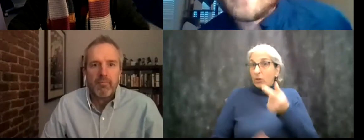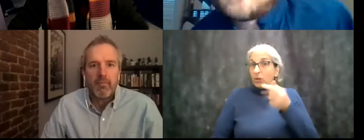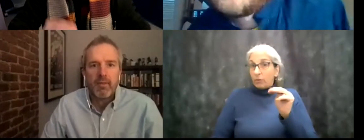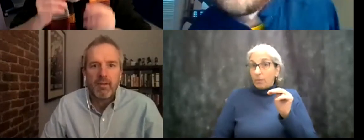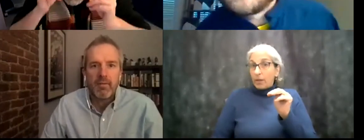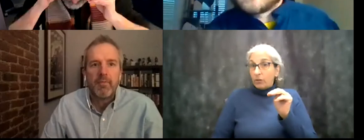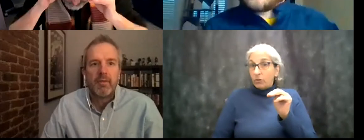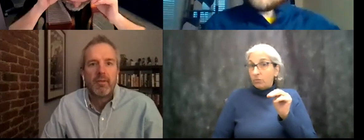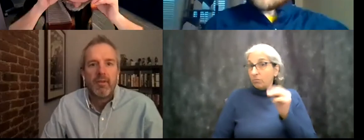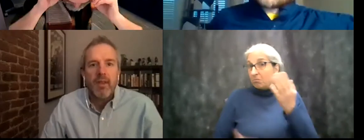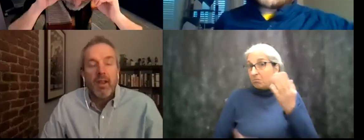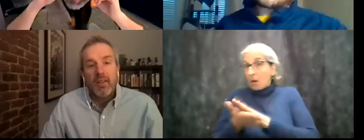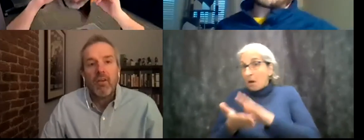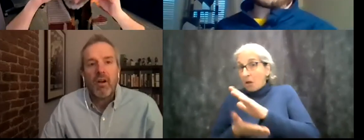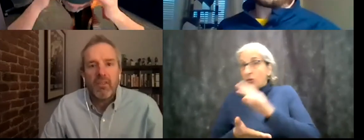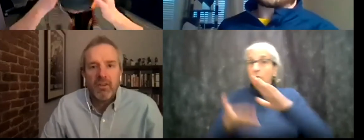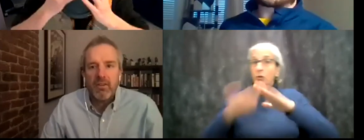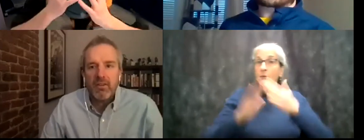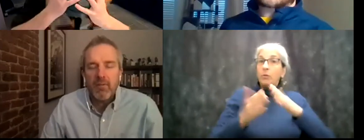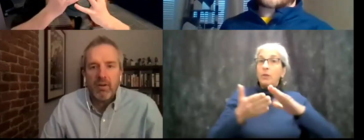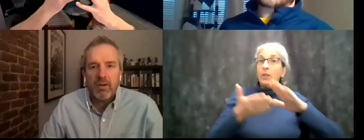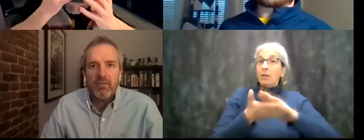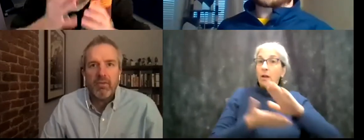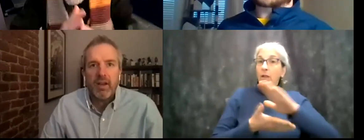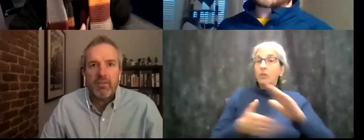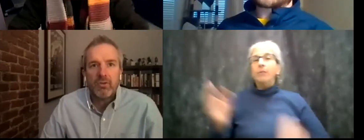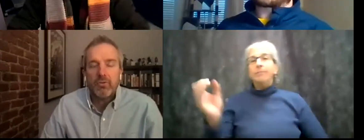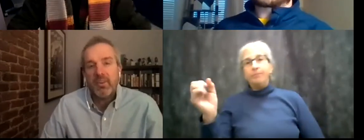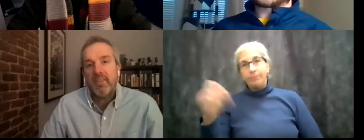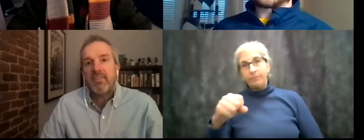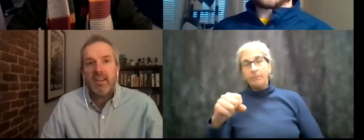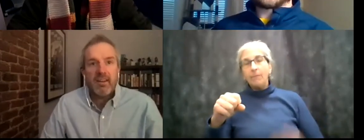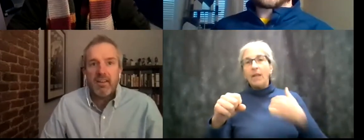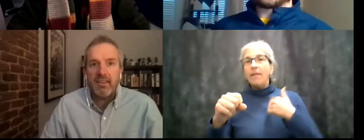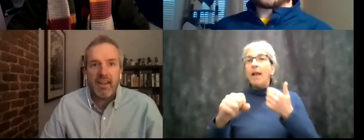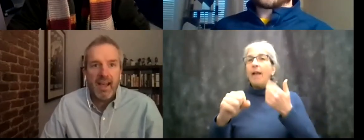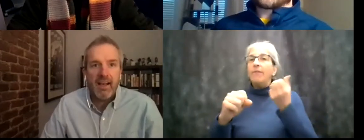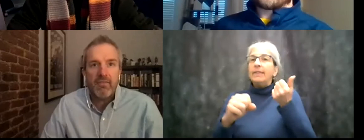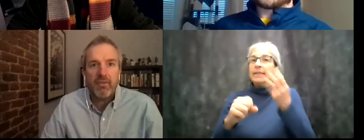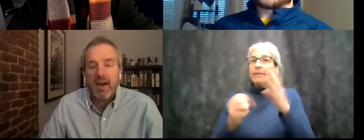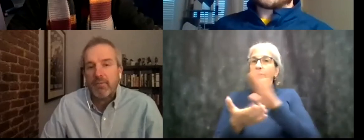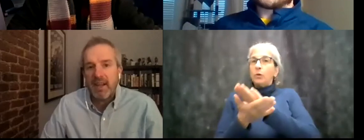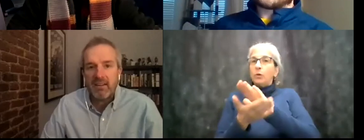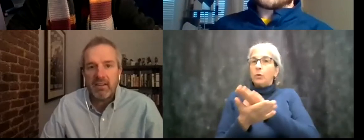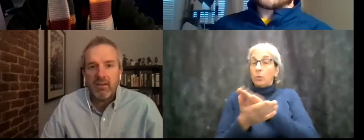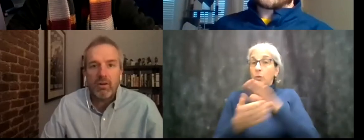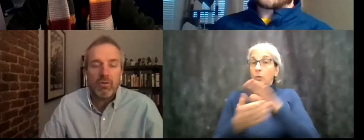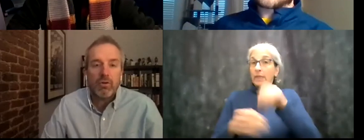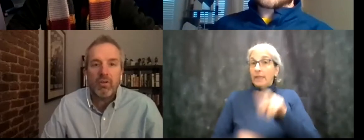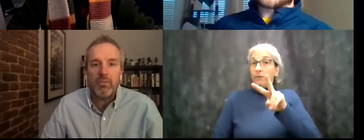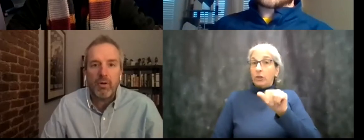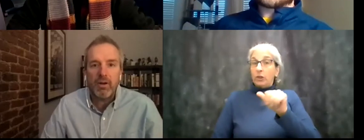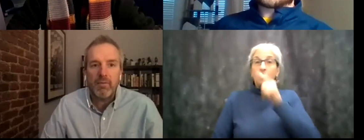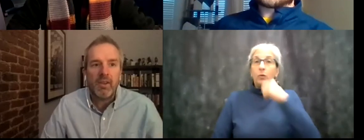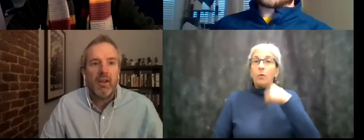community college, something like that? There are. So there's a number of schools within the state that have hospitality or